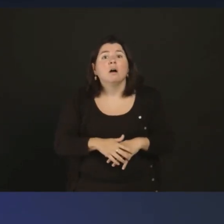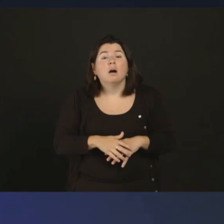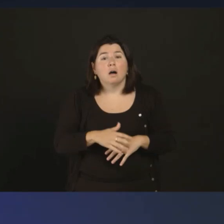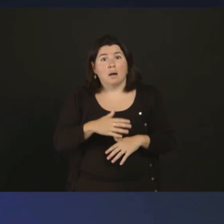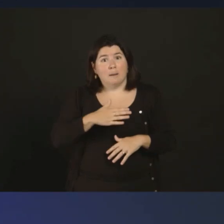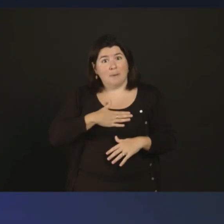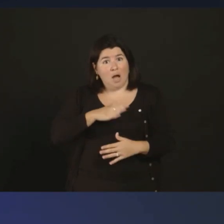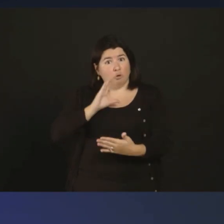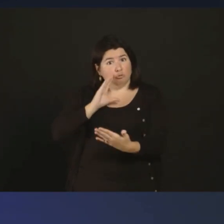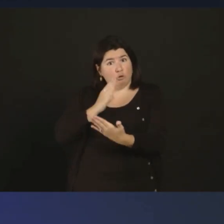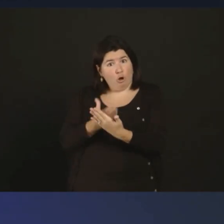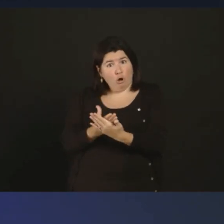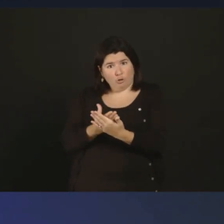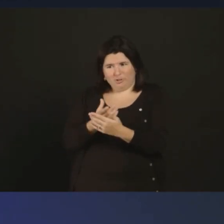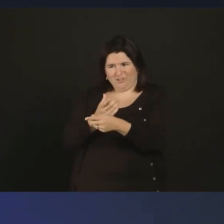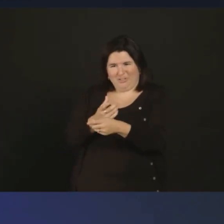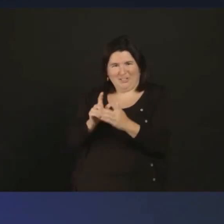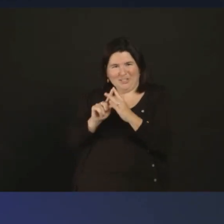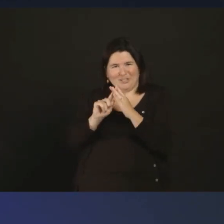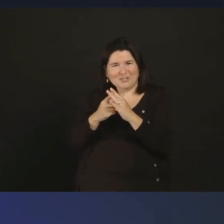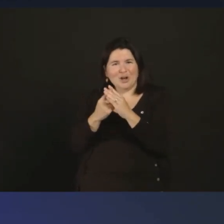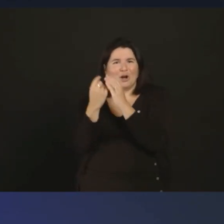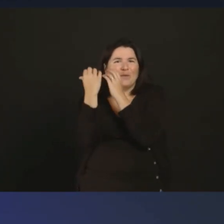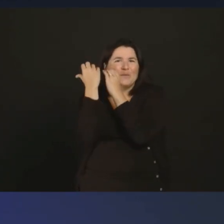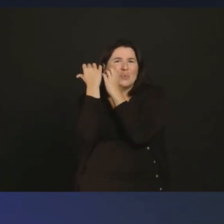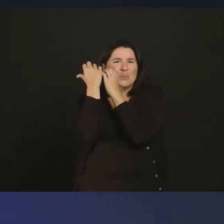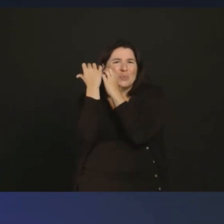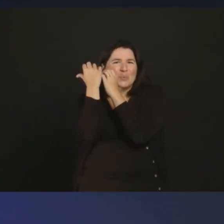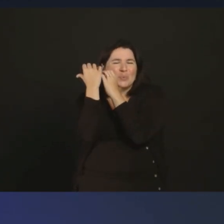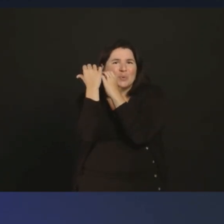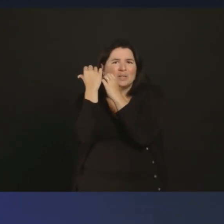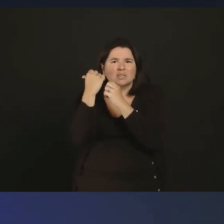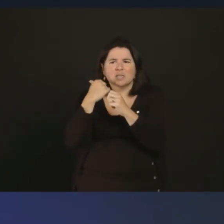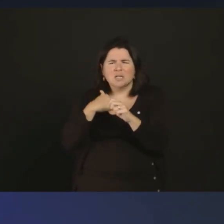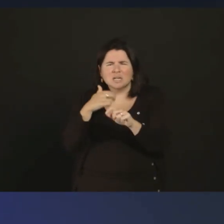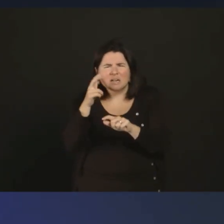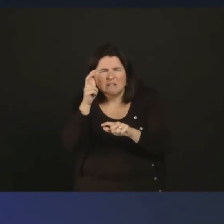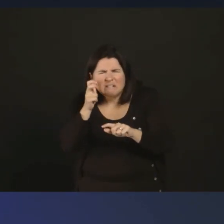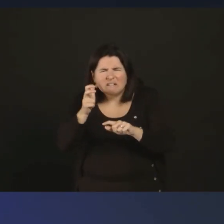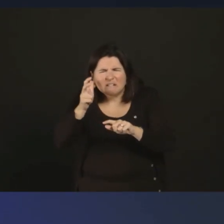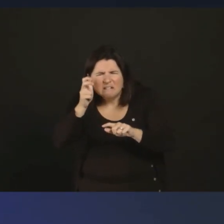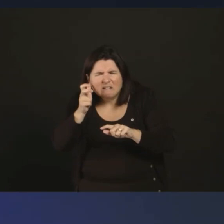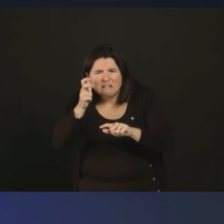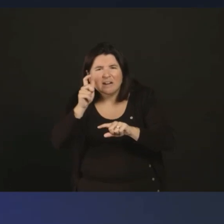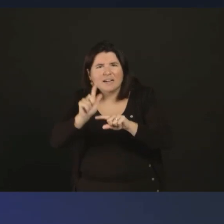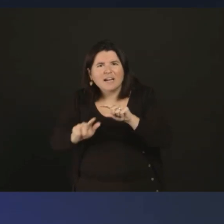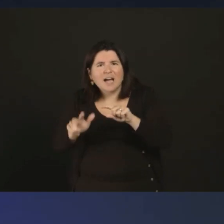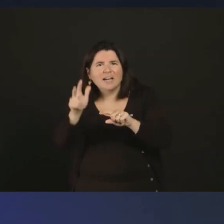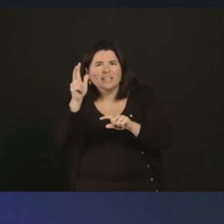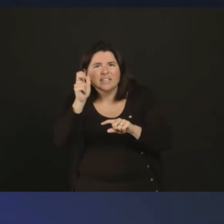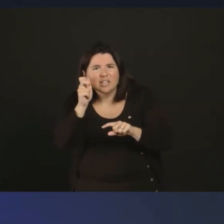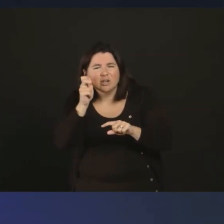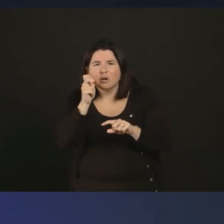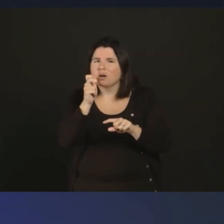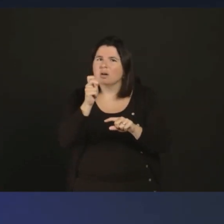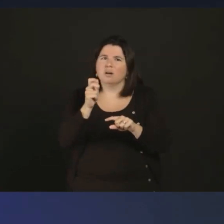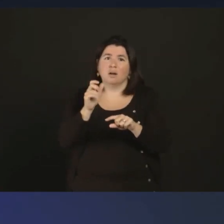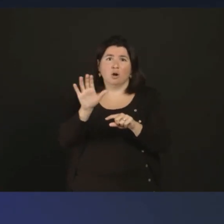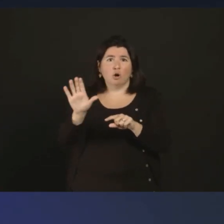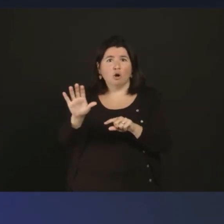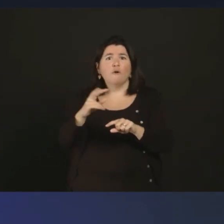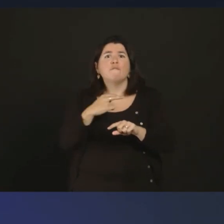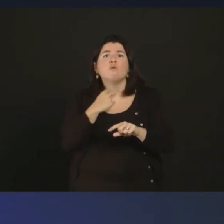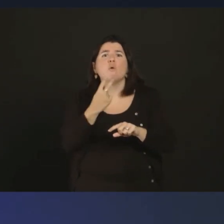However, when my daughter started playing flute, and I could barely hear the notes she was playing, much less her soft,